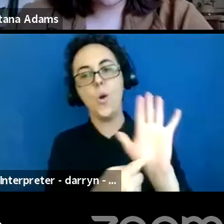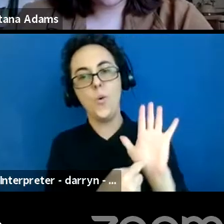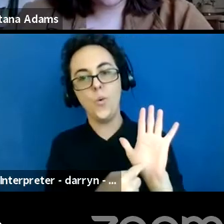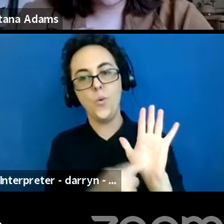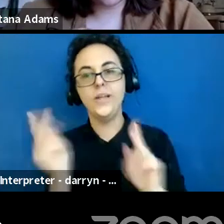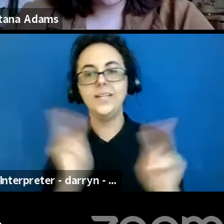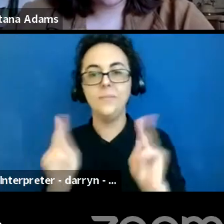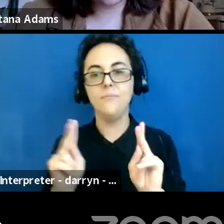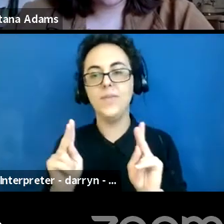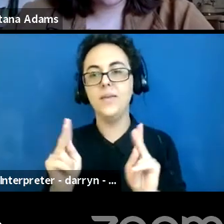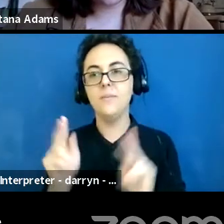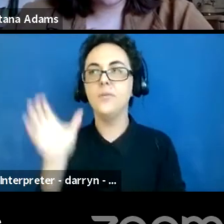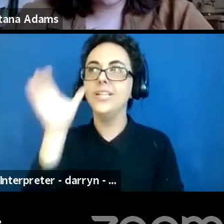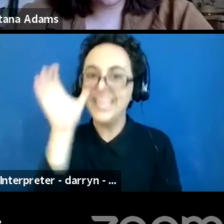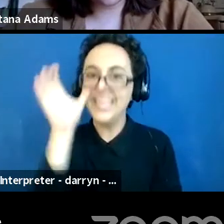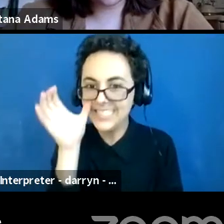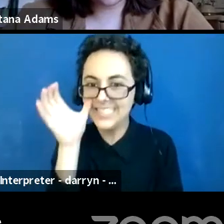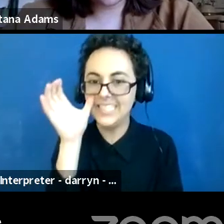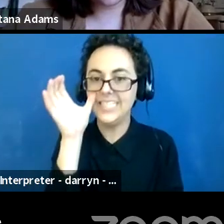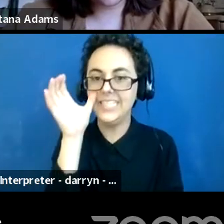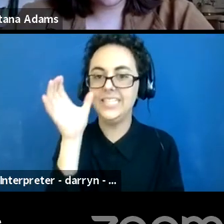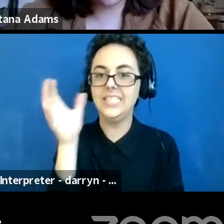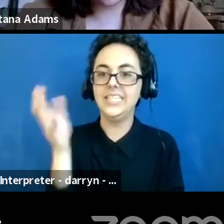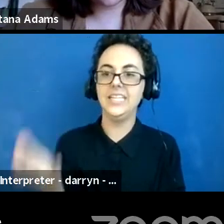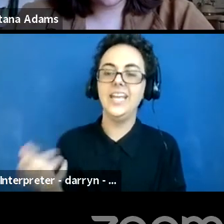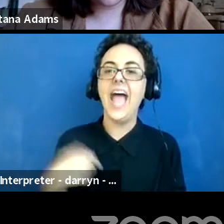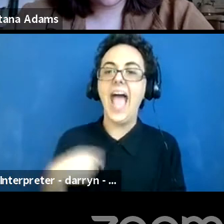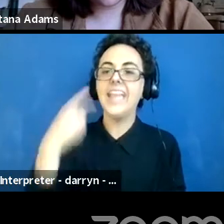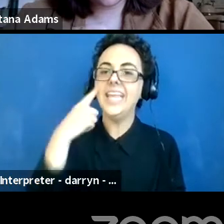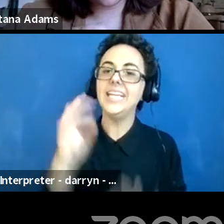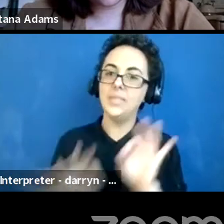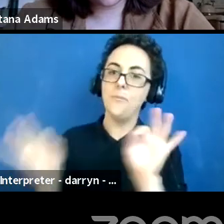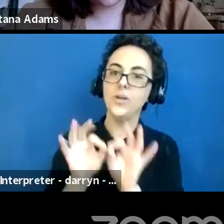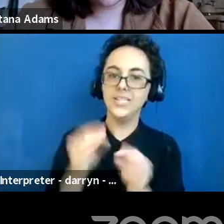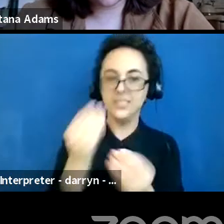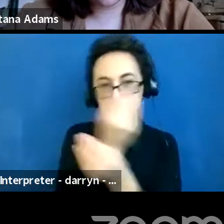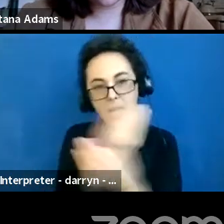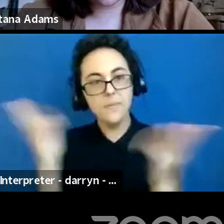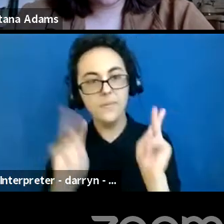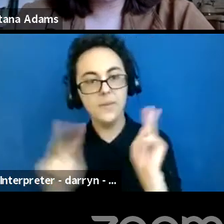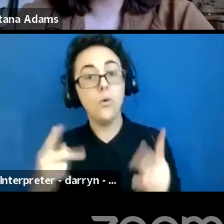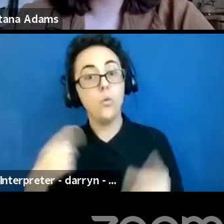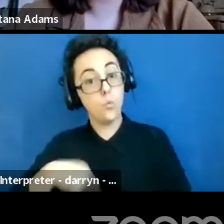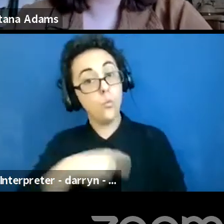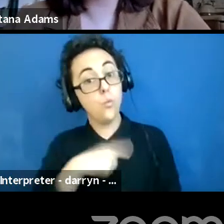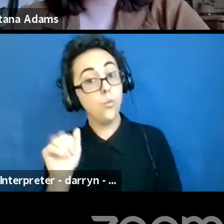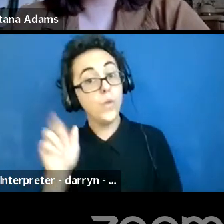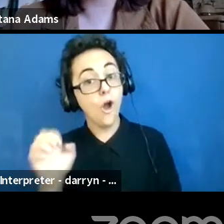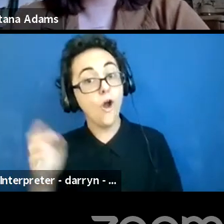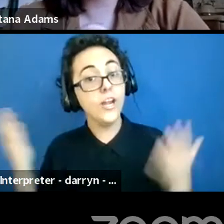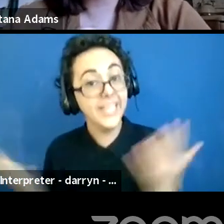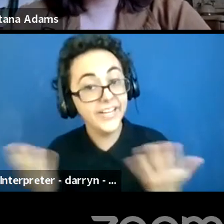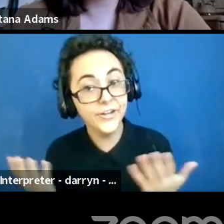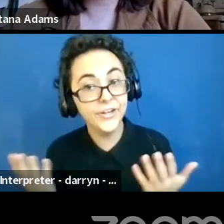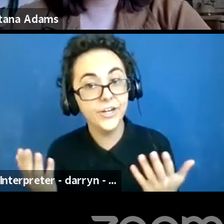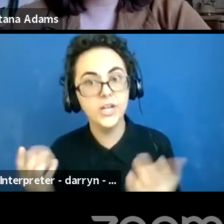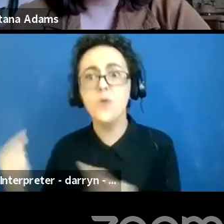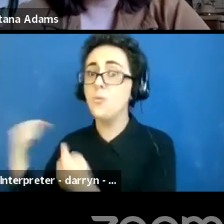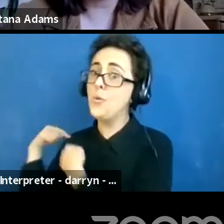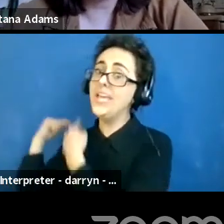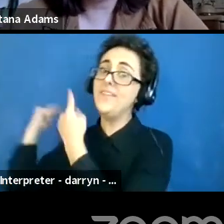here, we have been here, and people are going to listen. Eventually they will